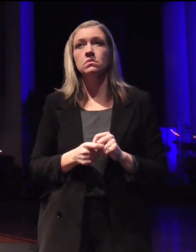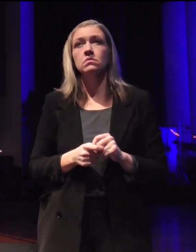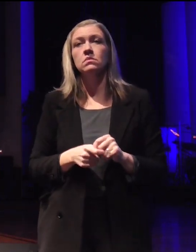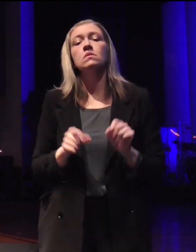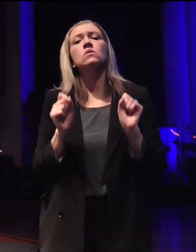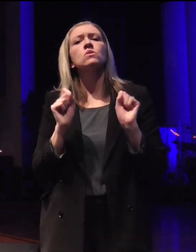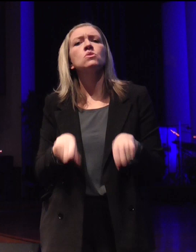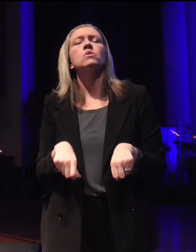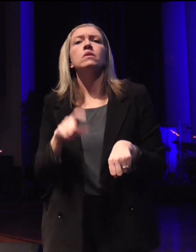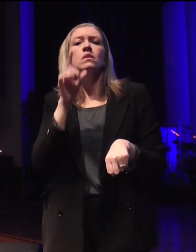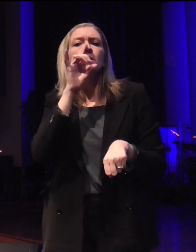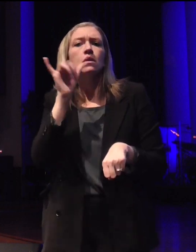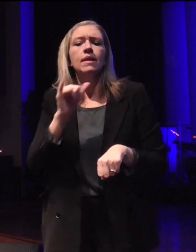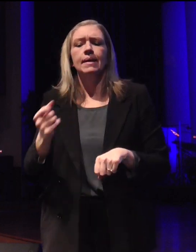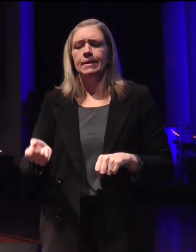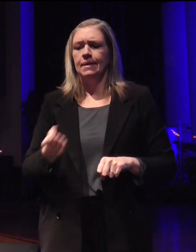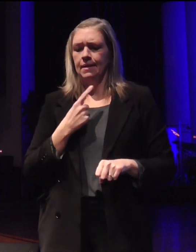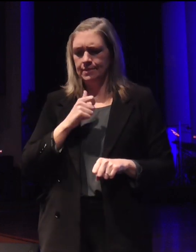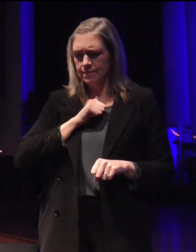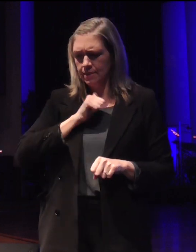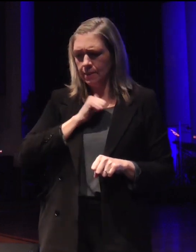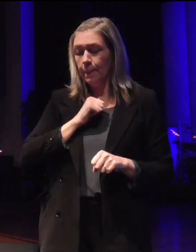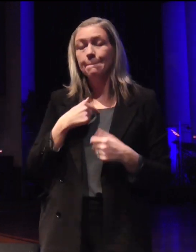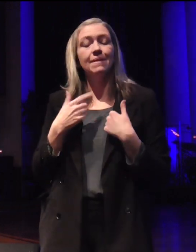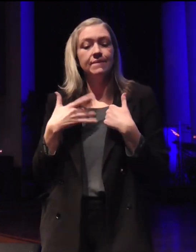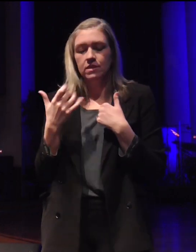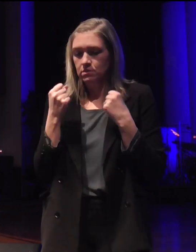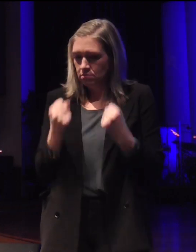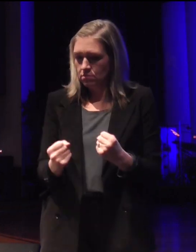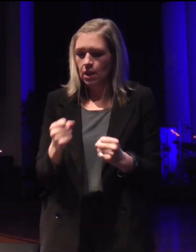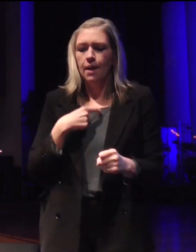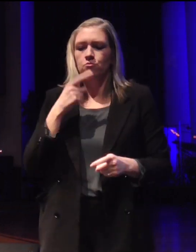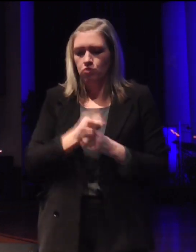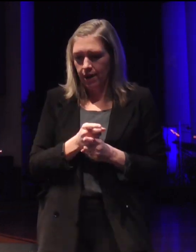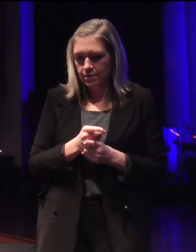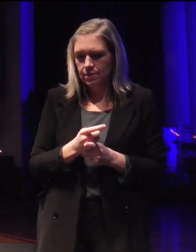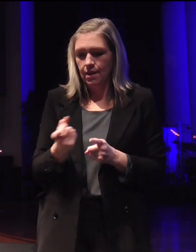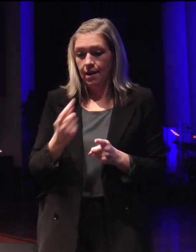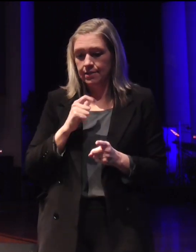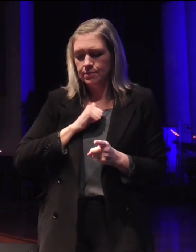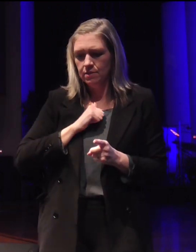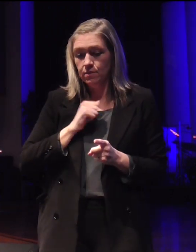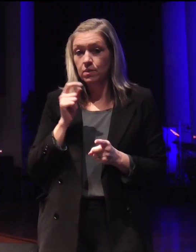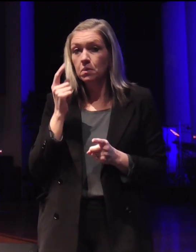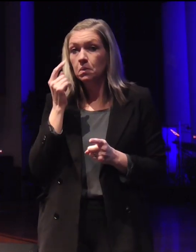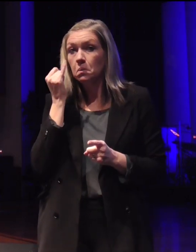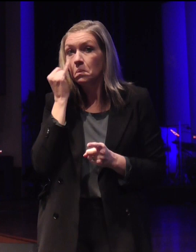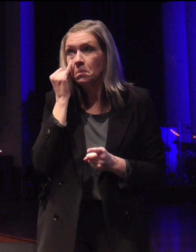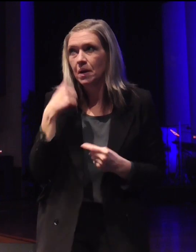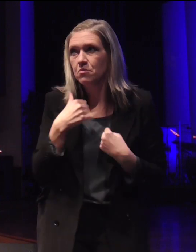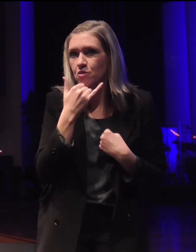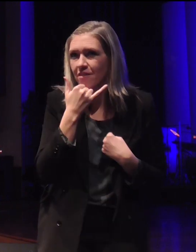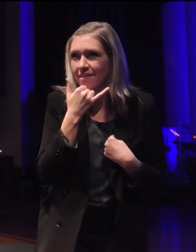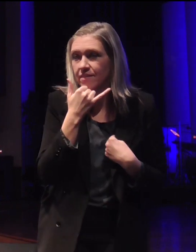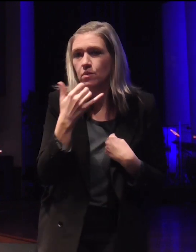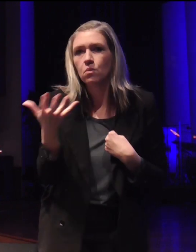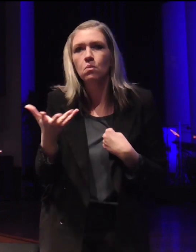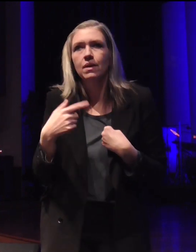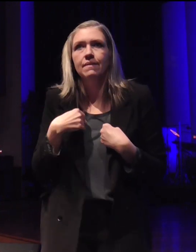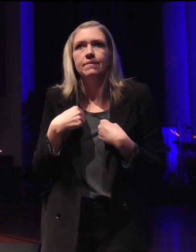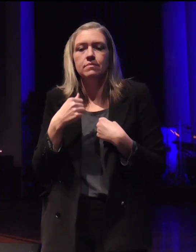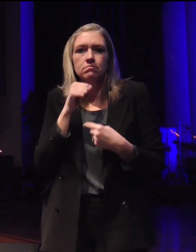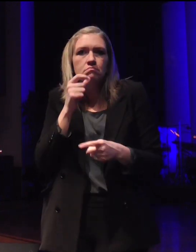asking ourselves when we think we're so right, what if I'm wrong? What if I'm not right about